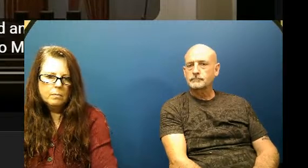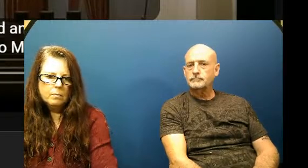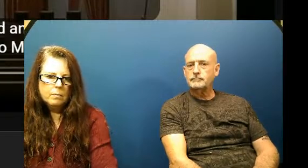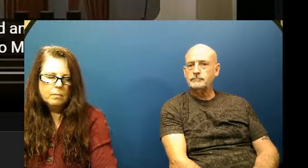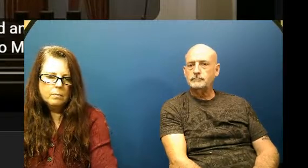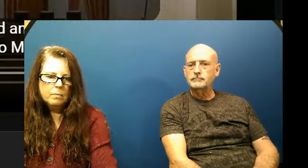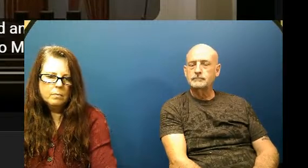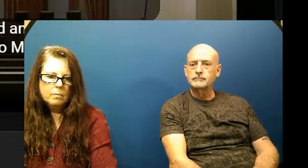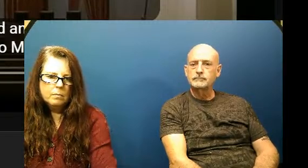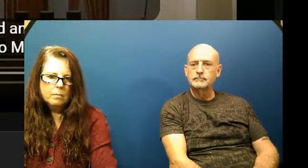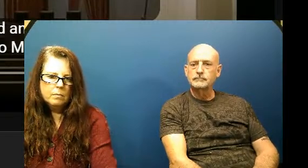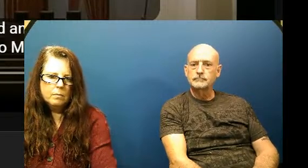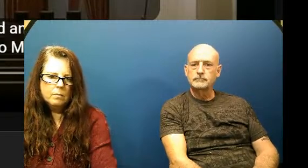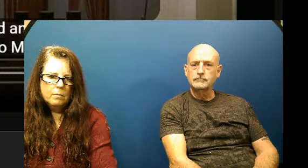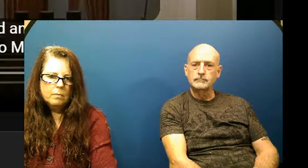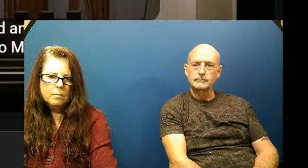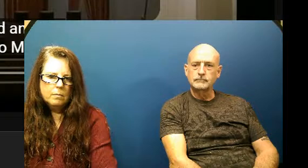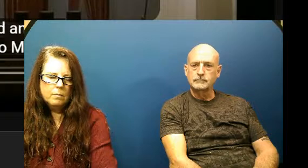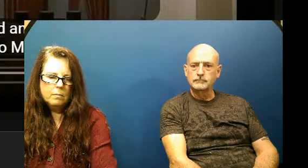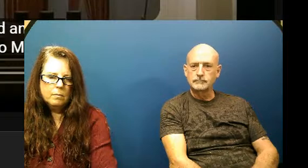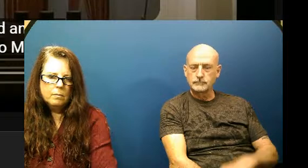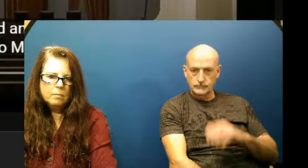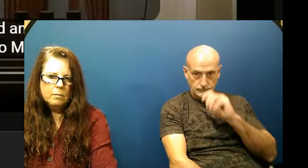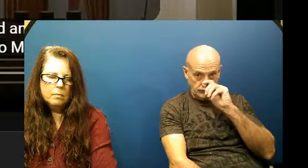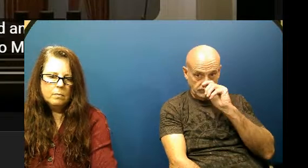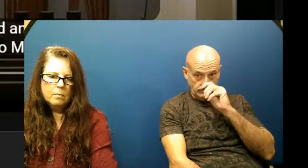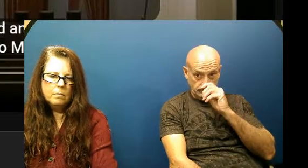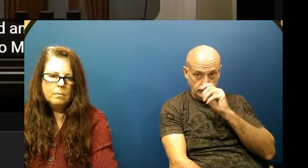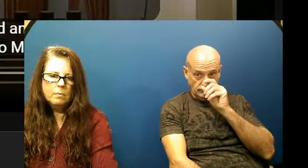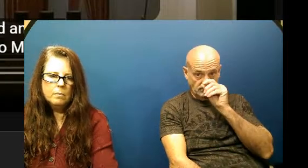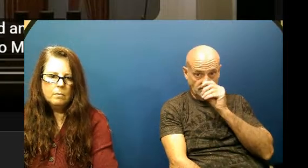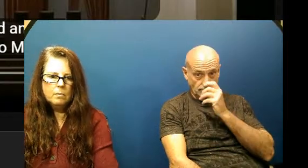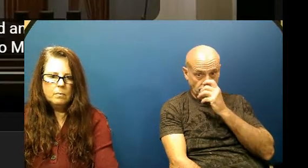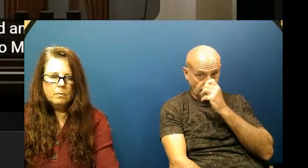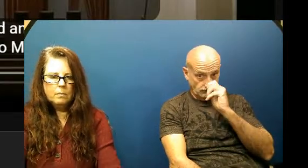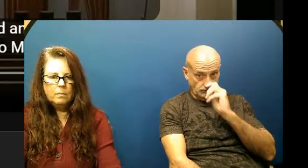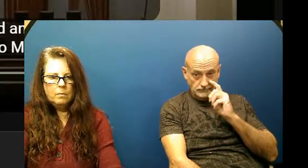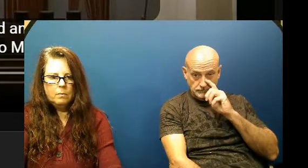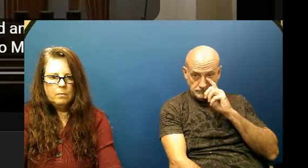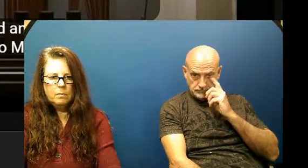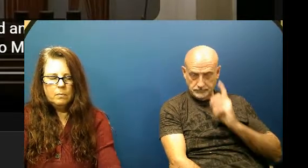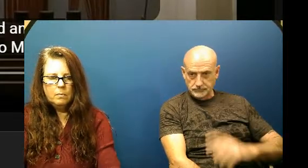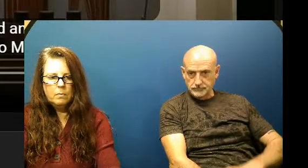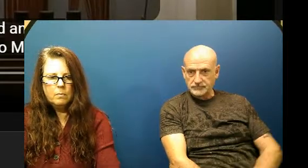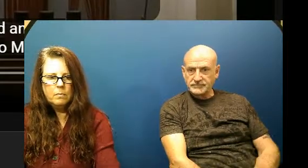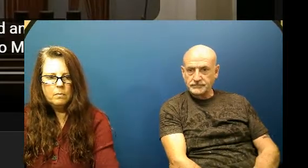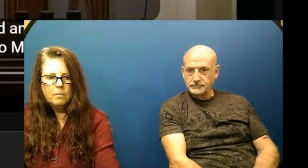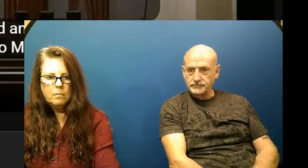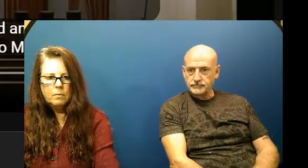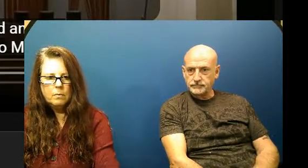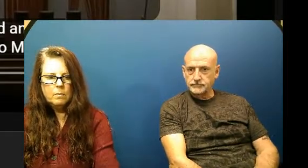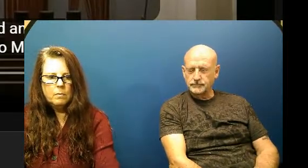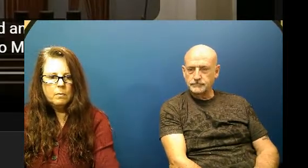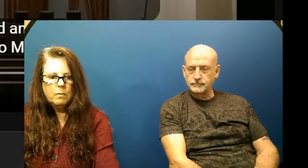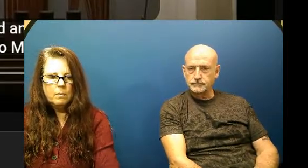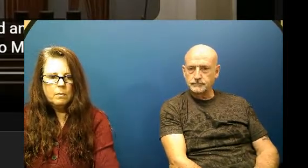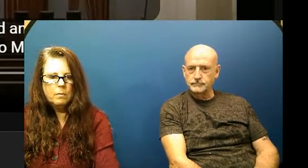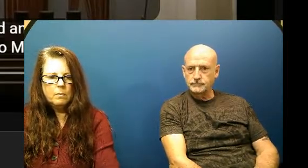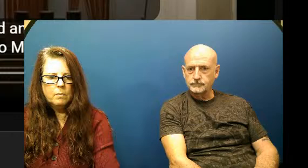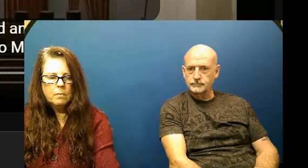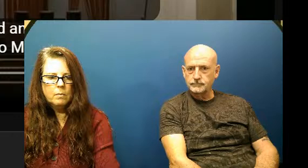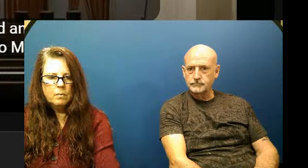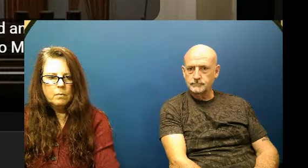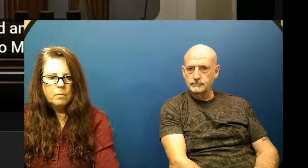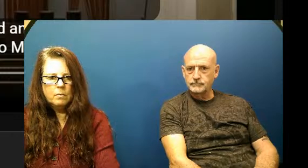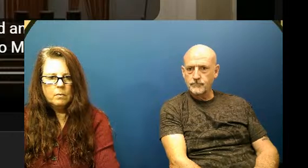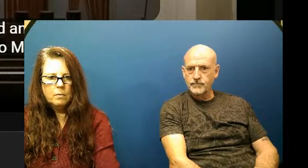questions. Exactly what is TikTok's speech here? TikTok, Your Honor, uses an algorithm that